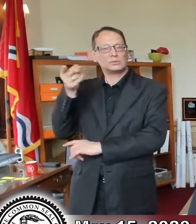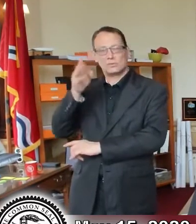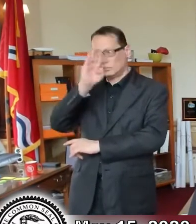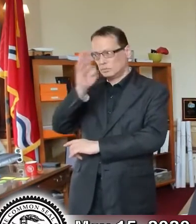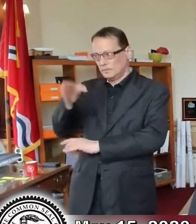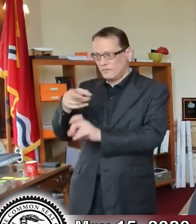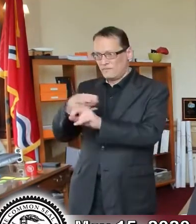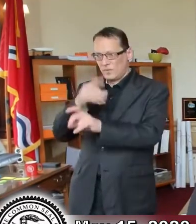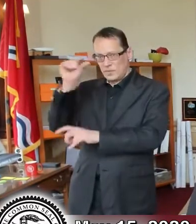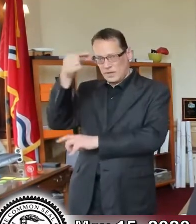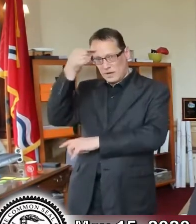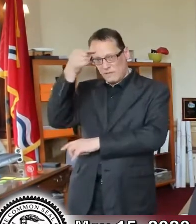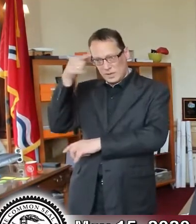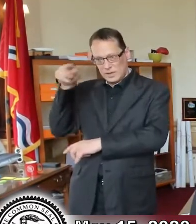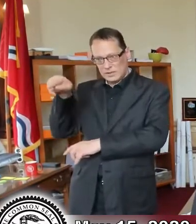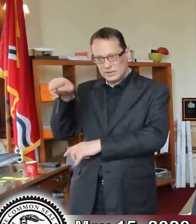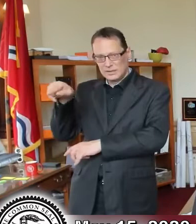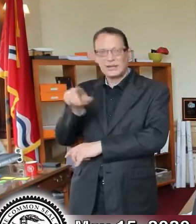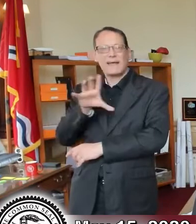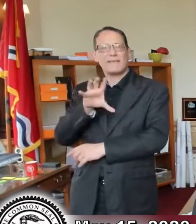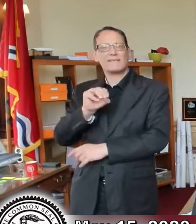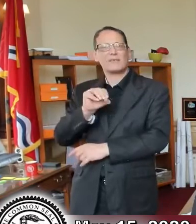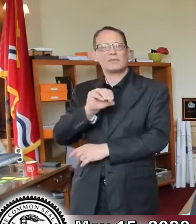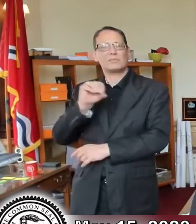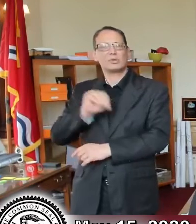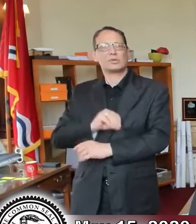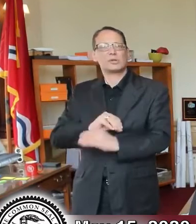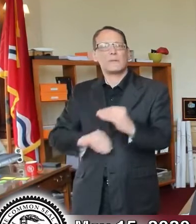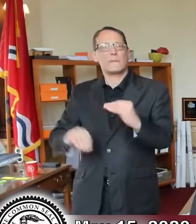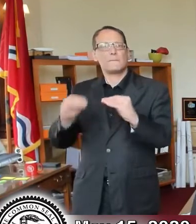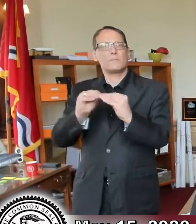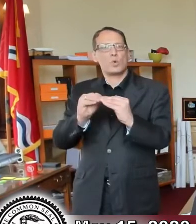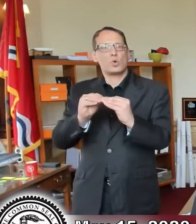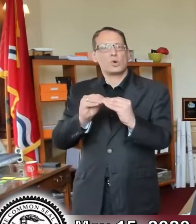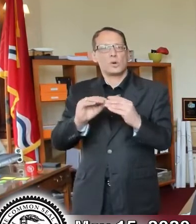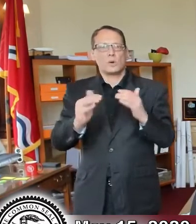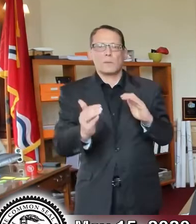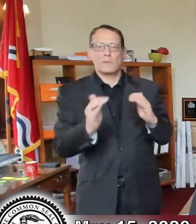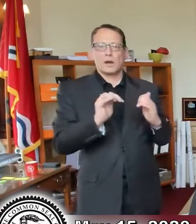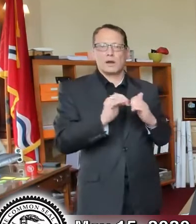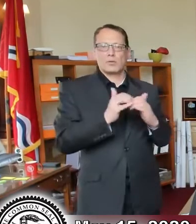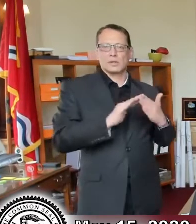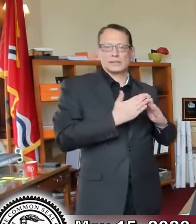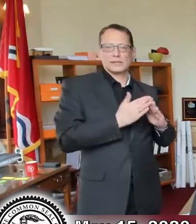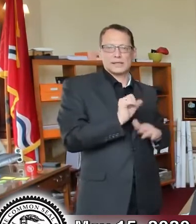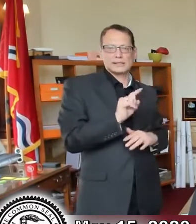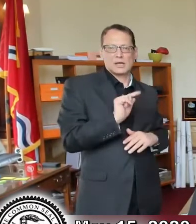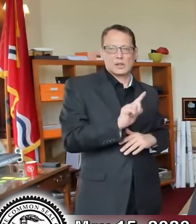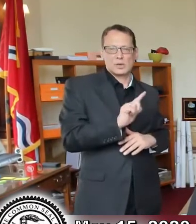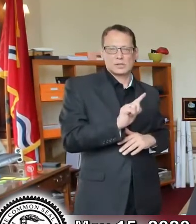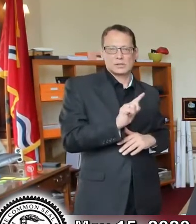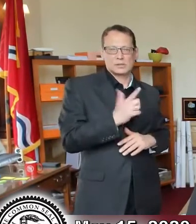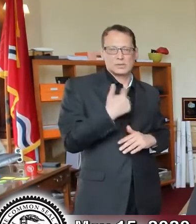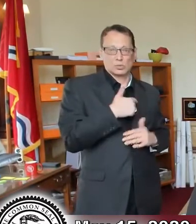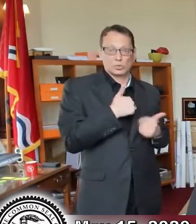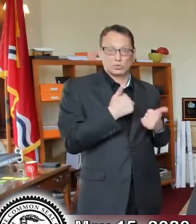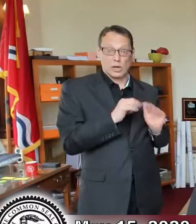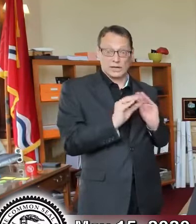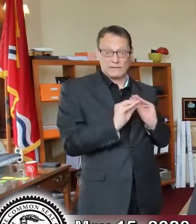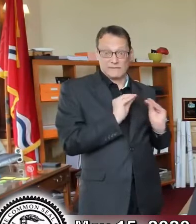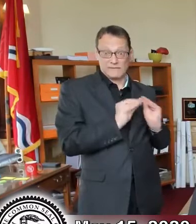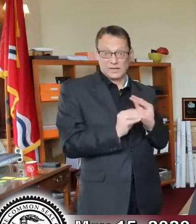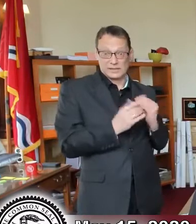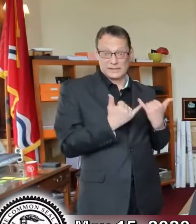directly from the federal government. So they got 50% more per person than the city of St. Louis did. We are trying to rectify that right